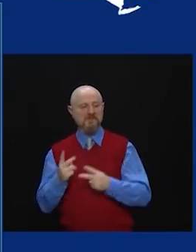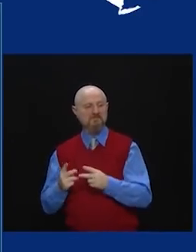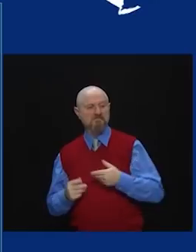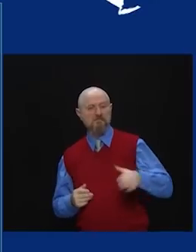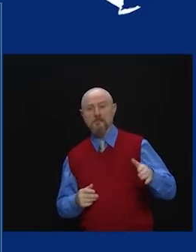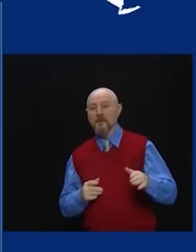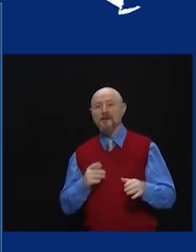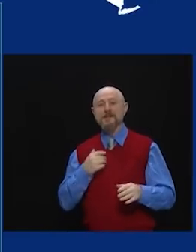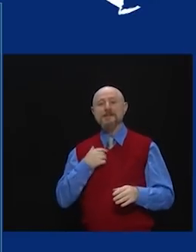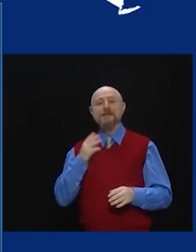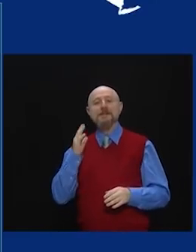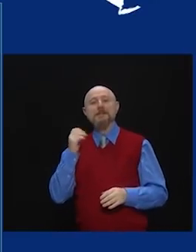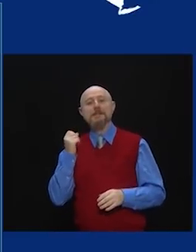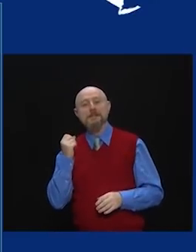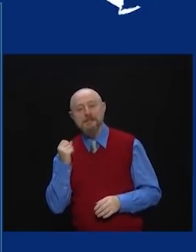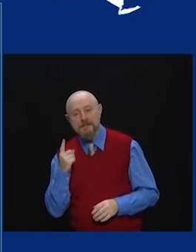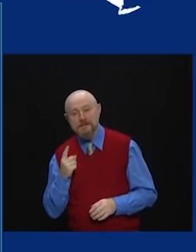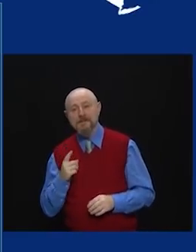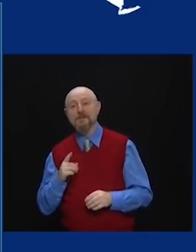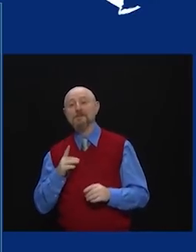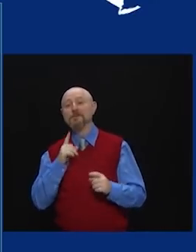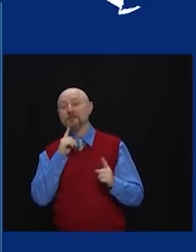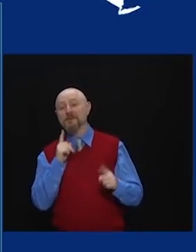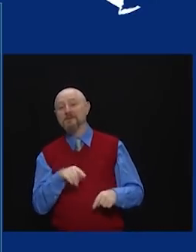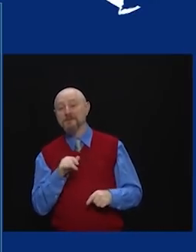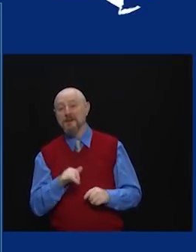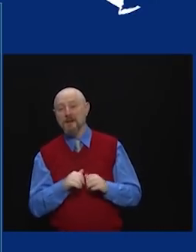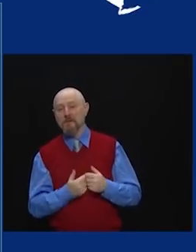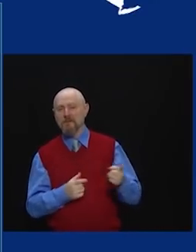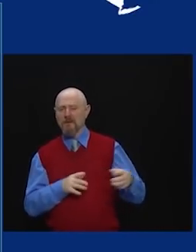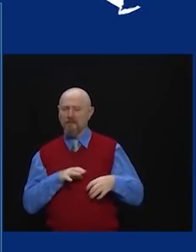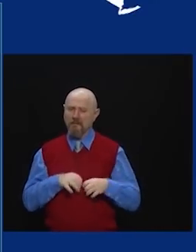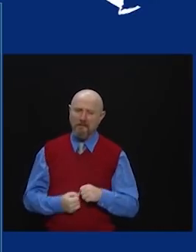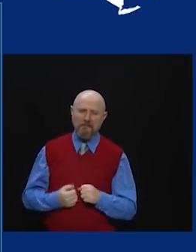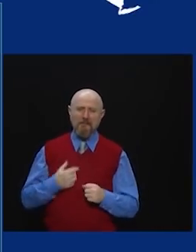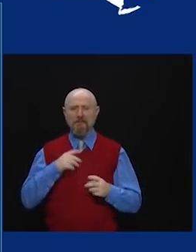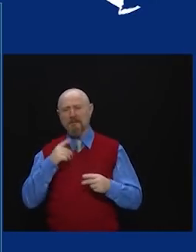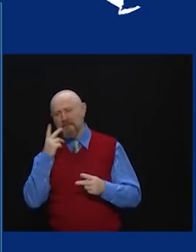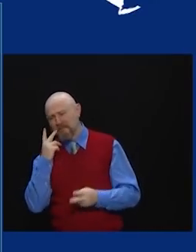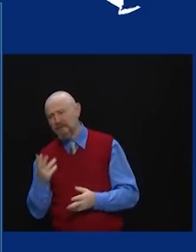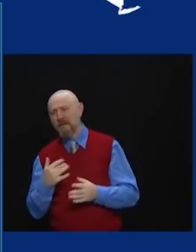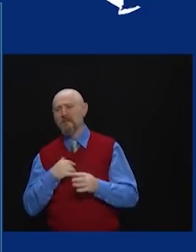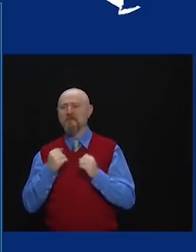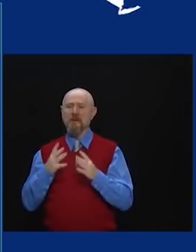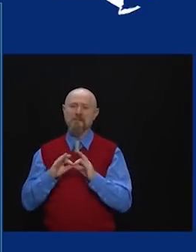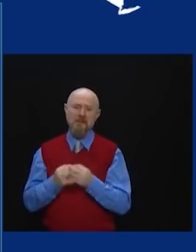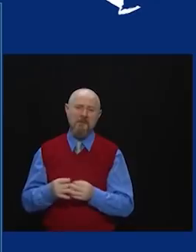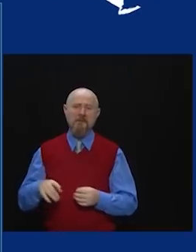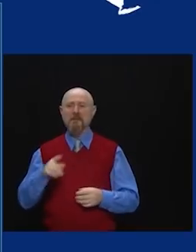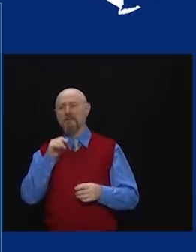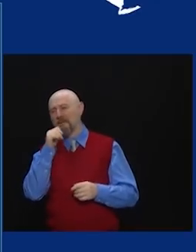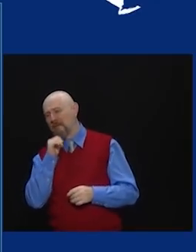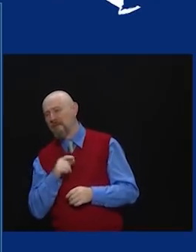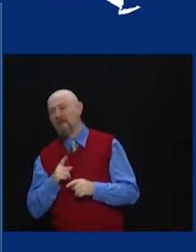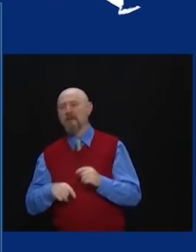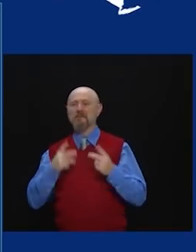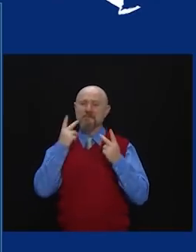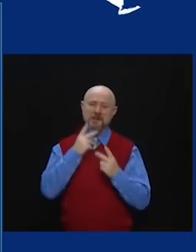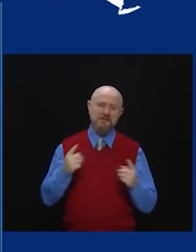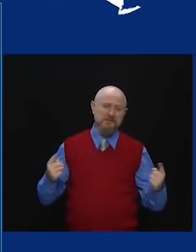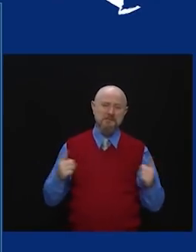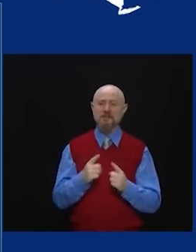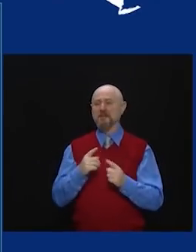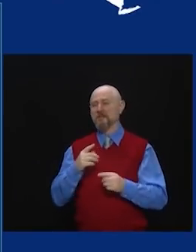to the painful experience that so many families had to experience when they couldn't visit a loved one. Visit your loved one,